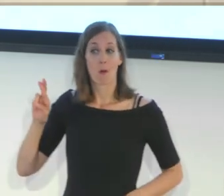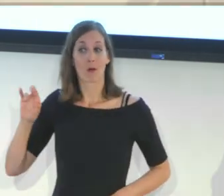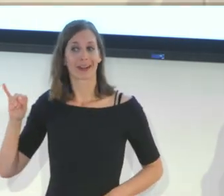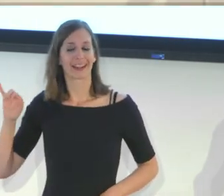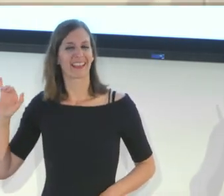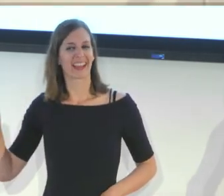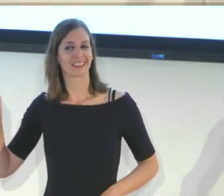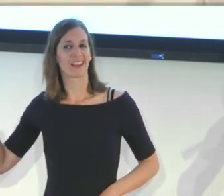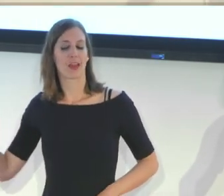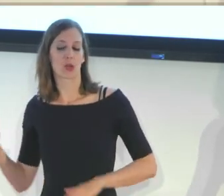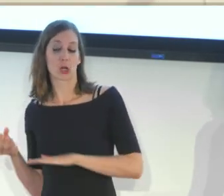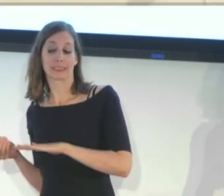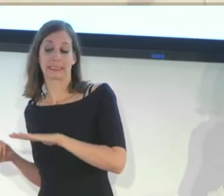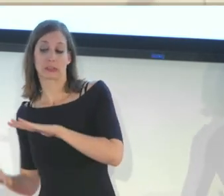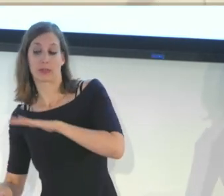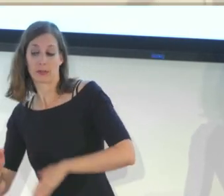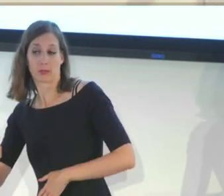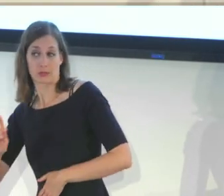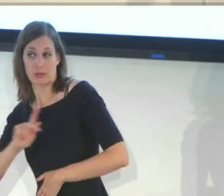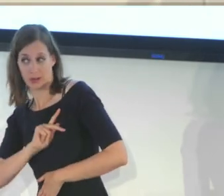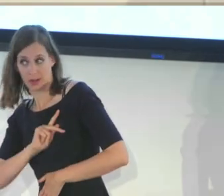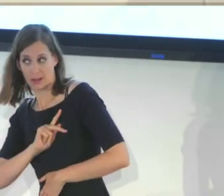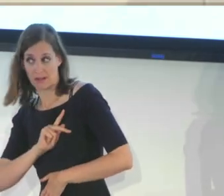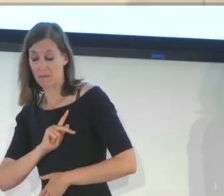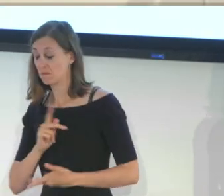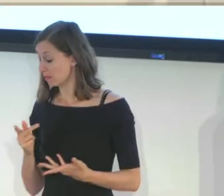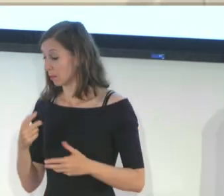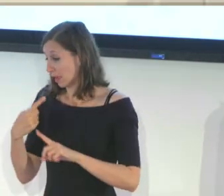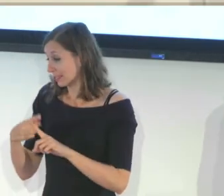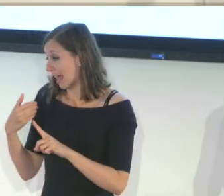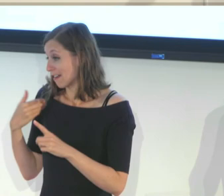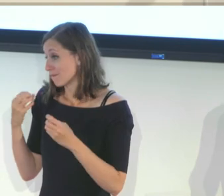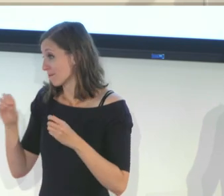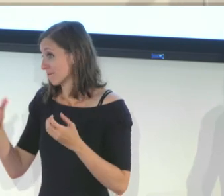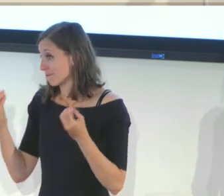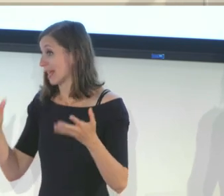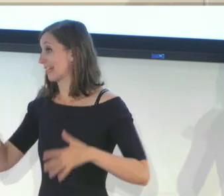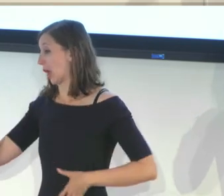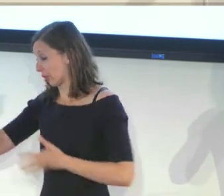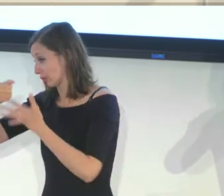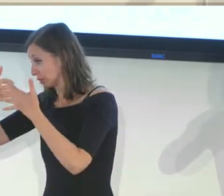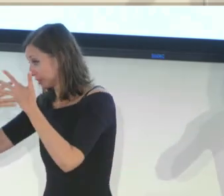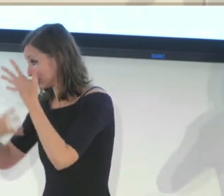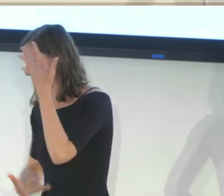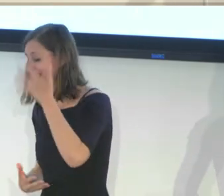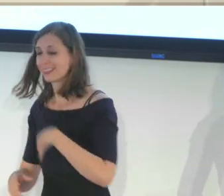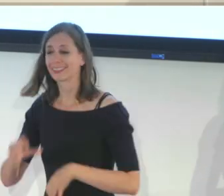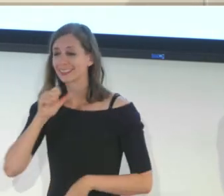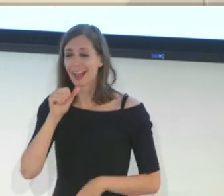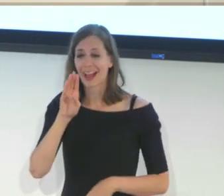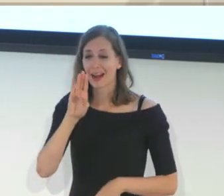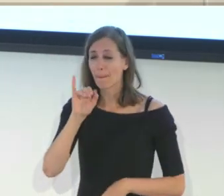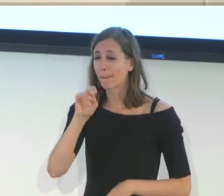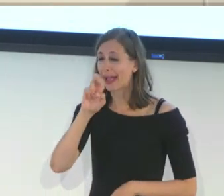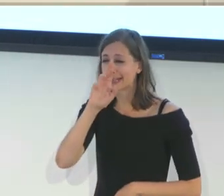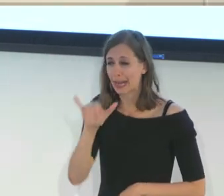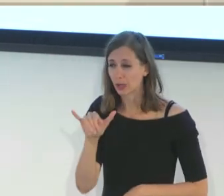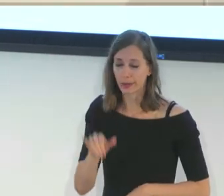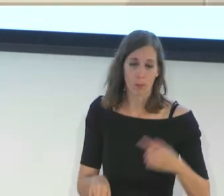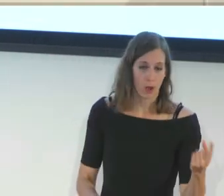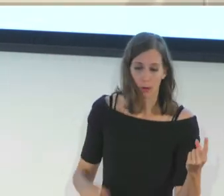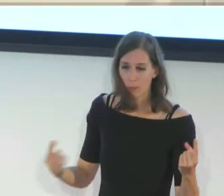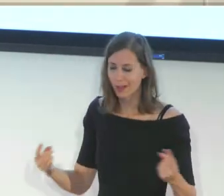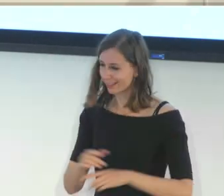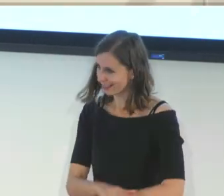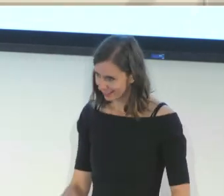calculate here, as well as many, many others, because it's not a binary. It's very flexible based on my context and what